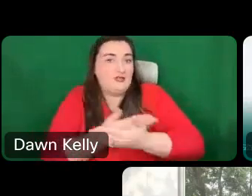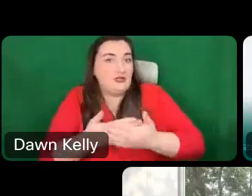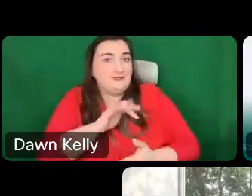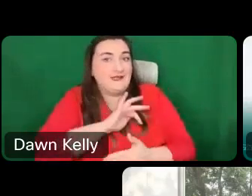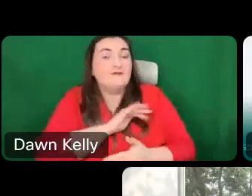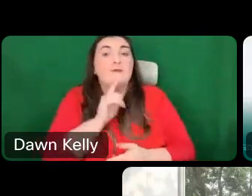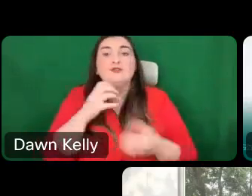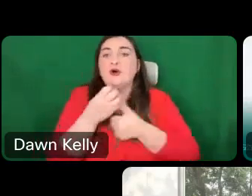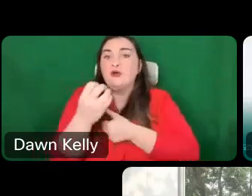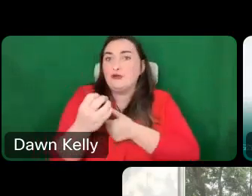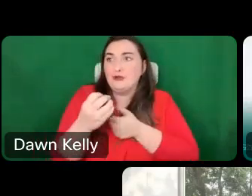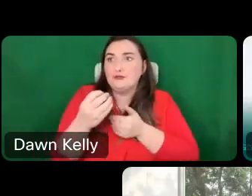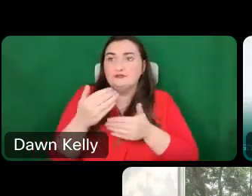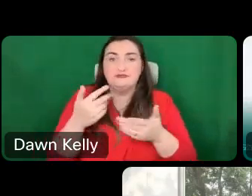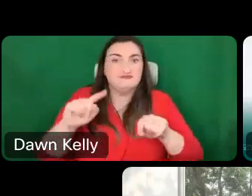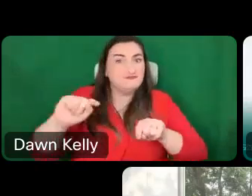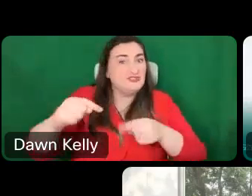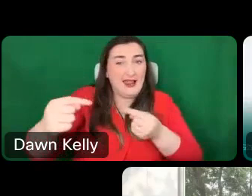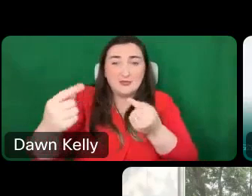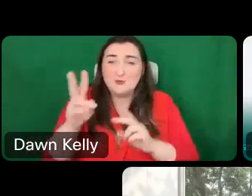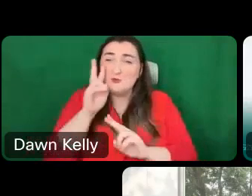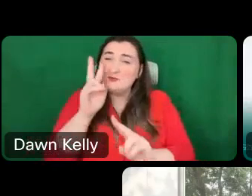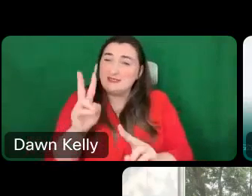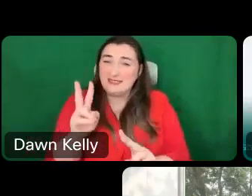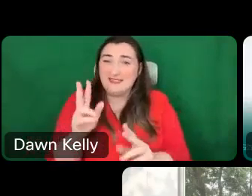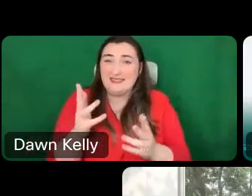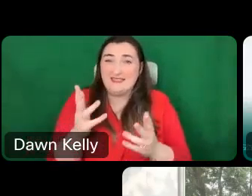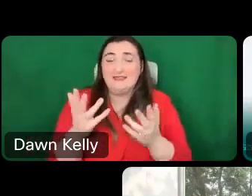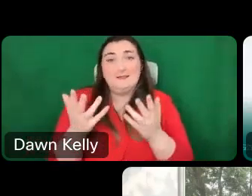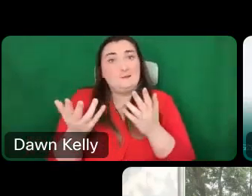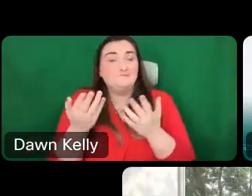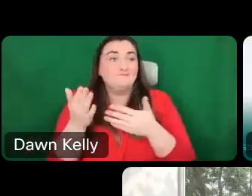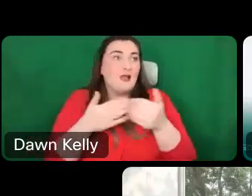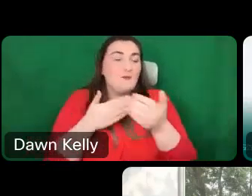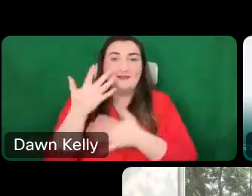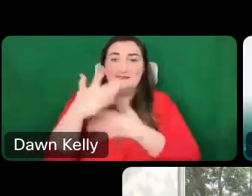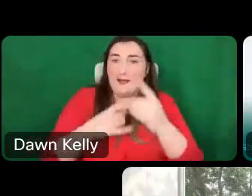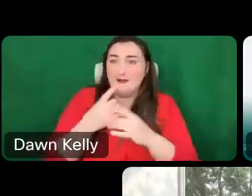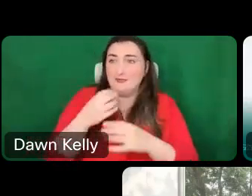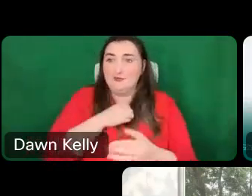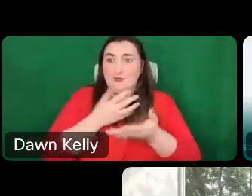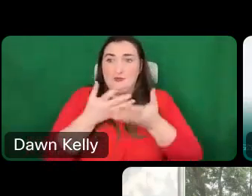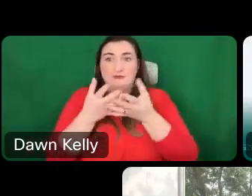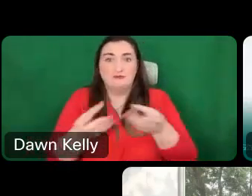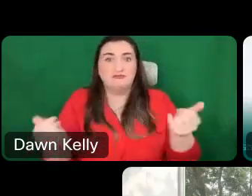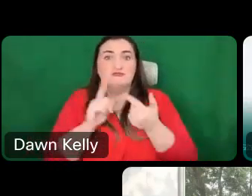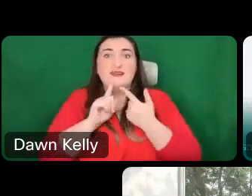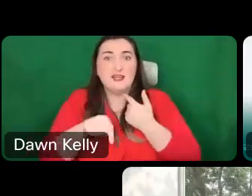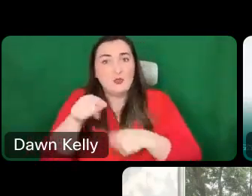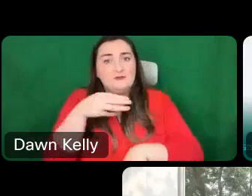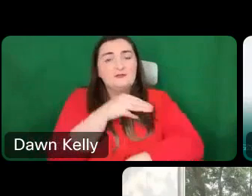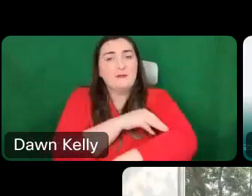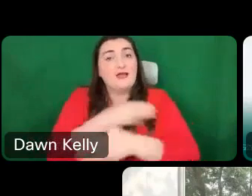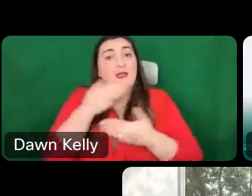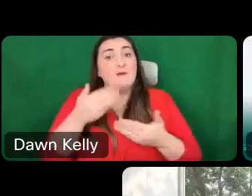other operational challenges that you'd see in place, Paula? And you know, what's happening to address them at the minute? Because as you said, these are all things that we're teasing